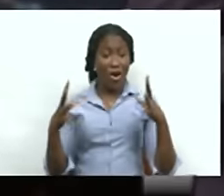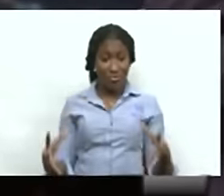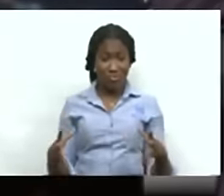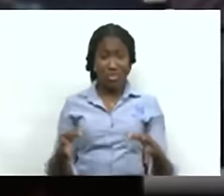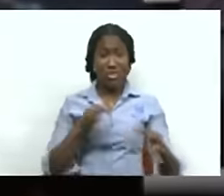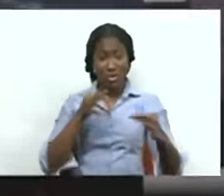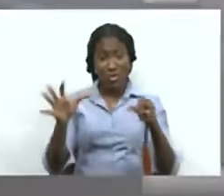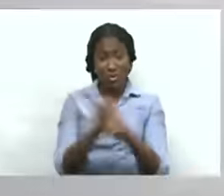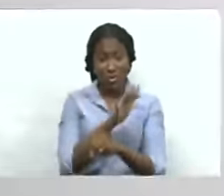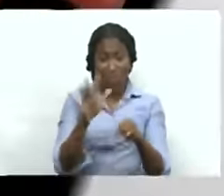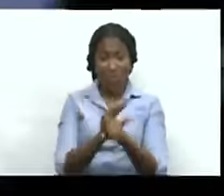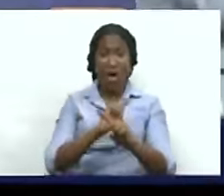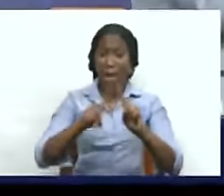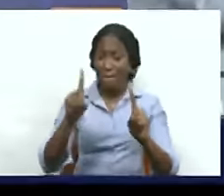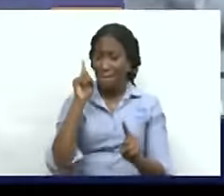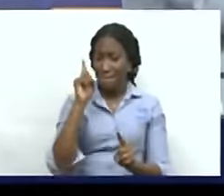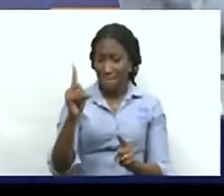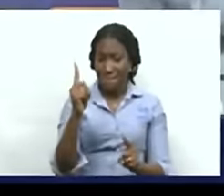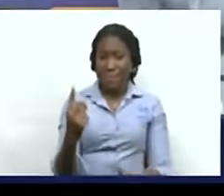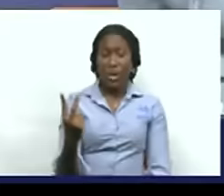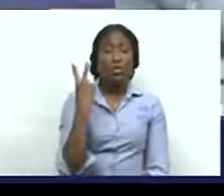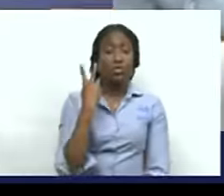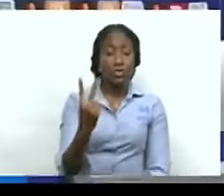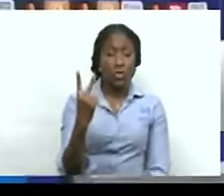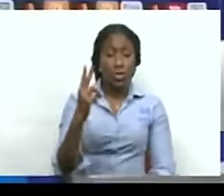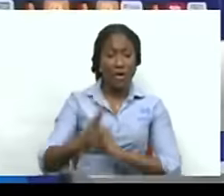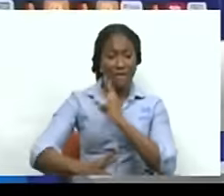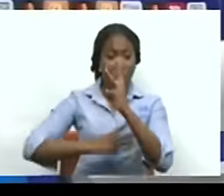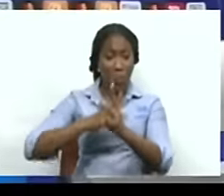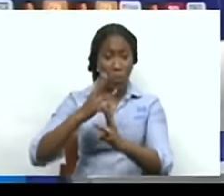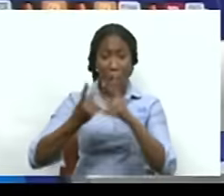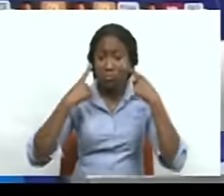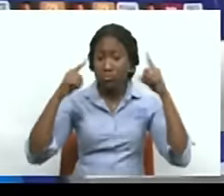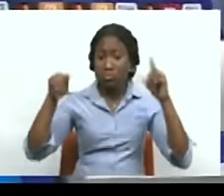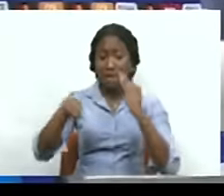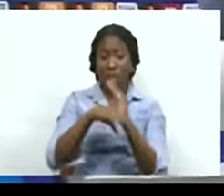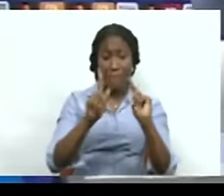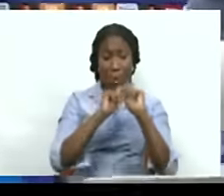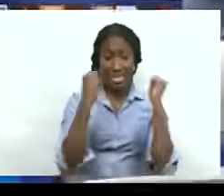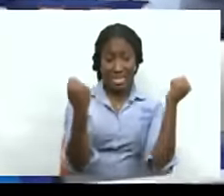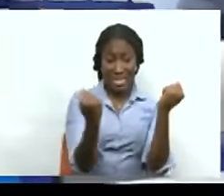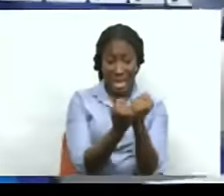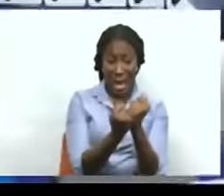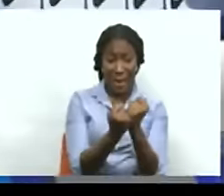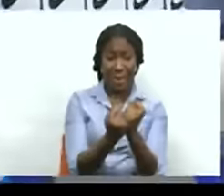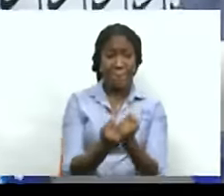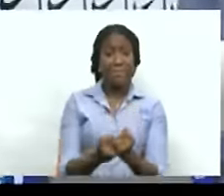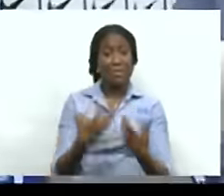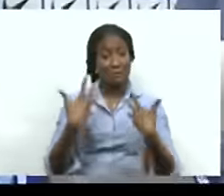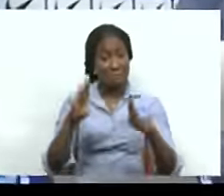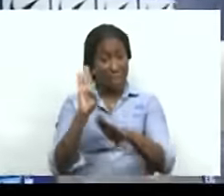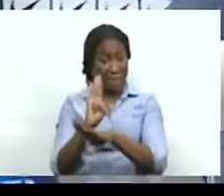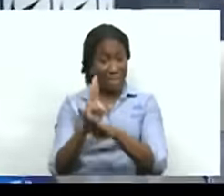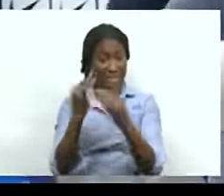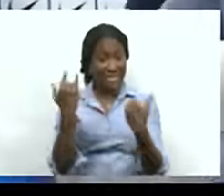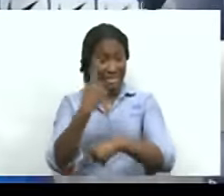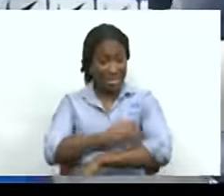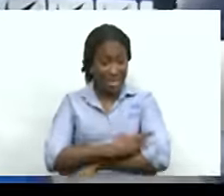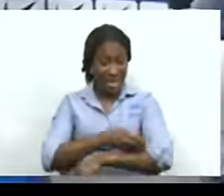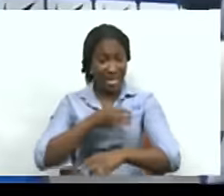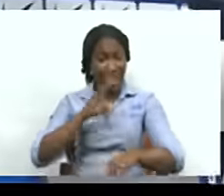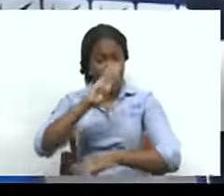two of the world's most recognized football teams completed some tidy business today. News from the camps of Brazil and